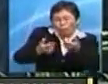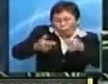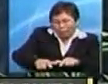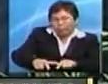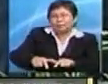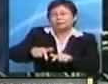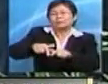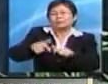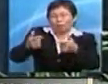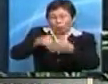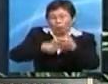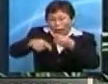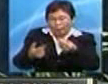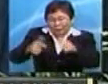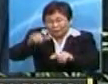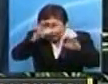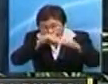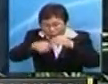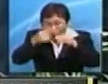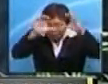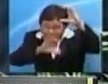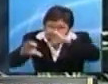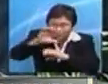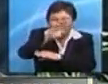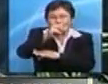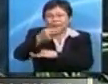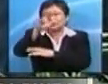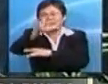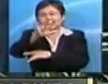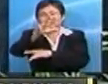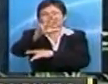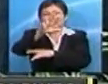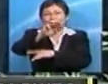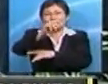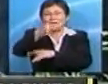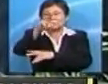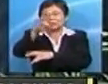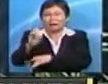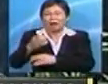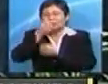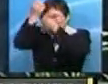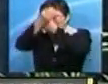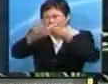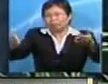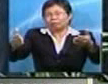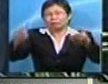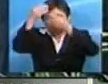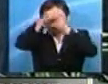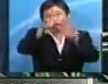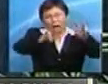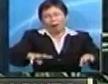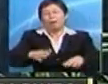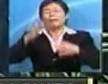of MH370. I will convey to our ASEAN neighbours and the United States Malaysia's utmost appreciation for